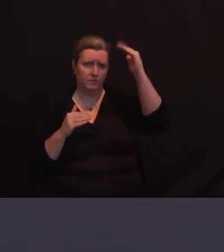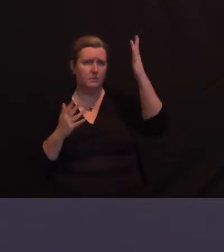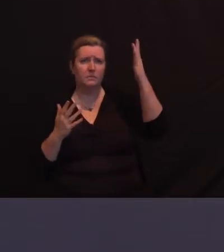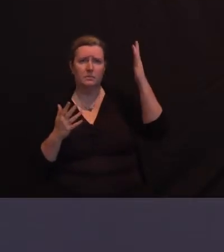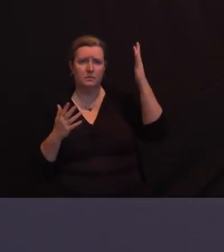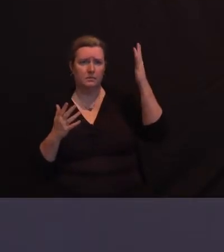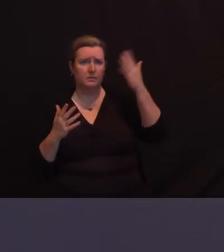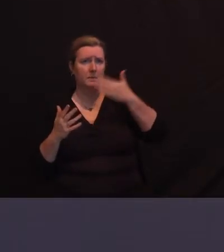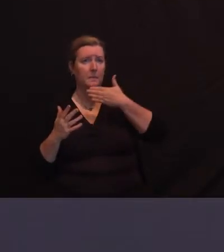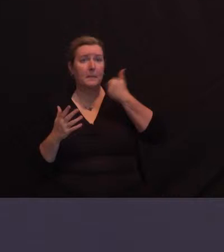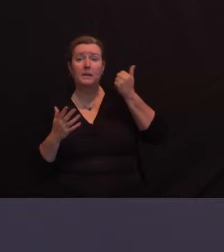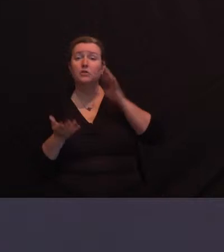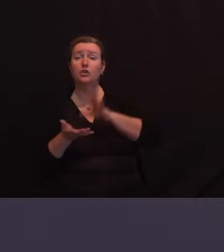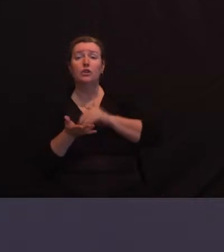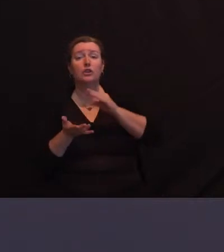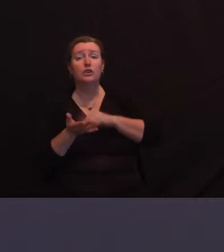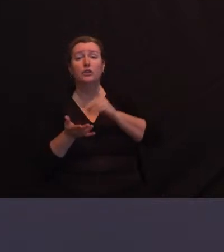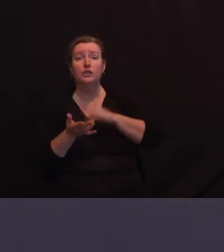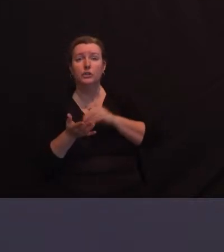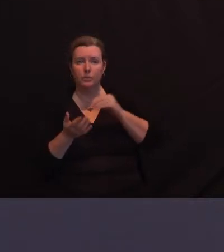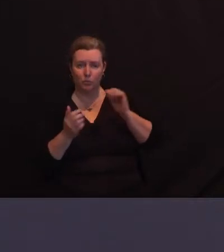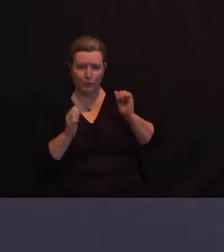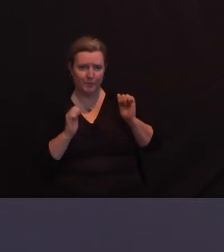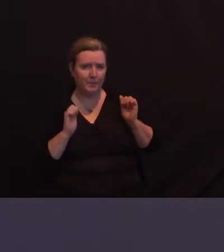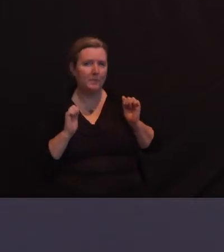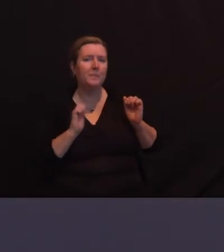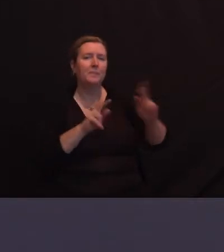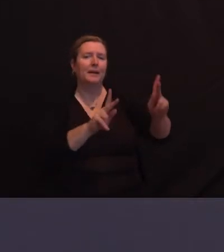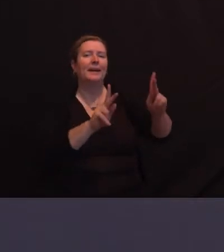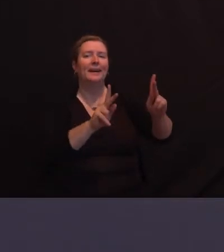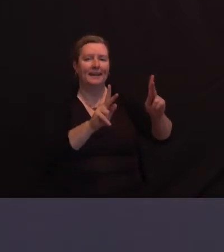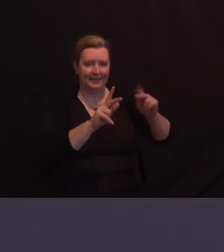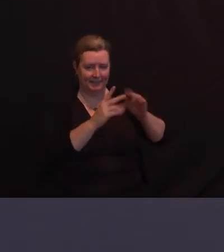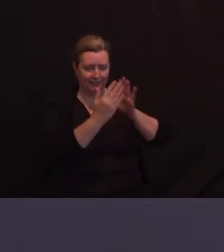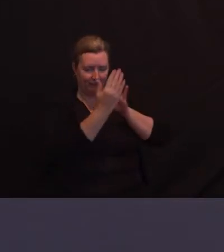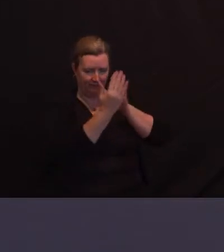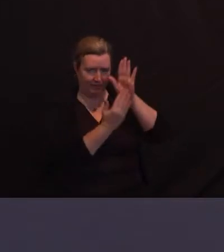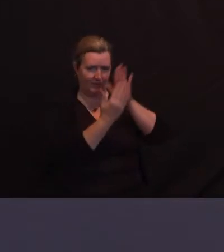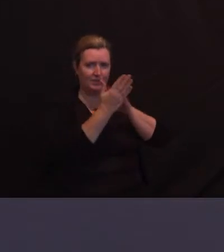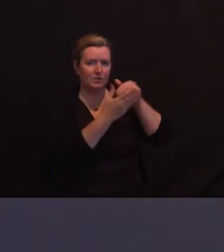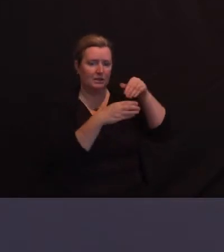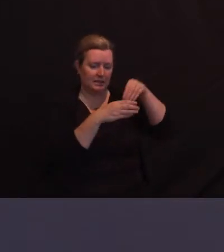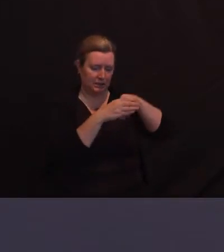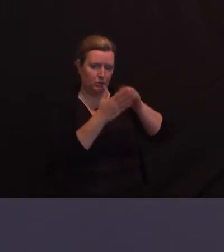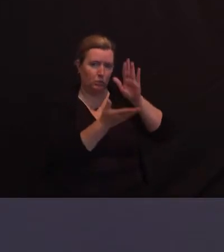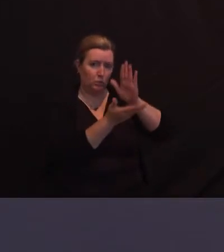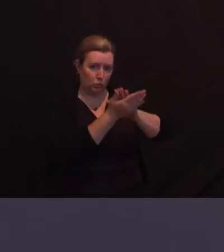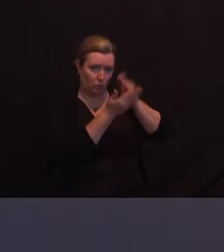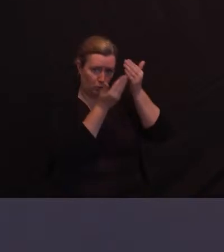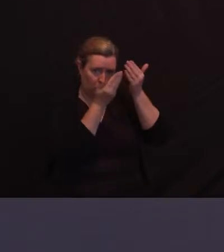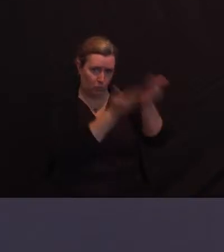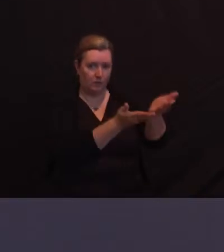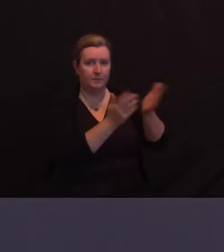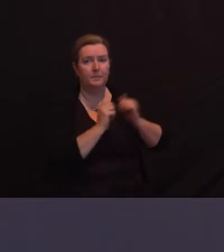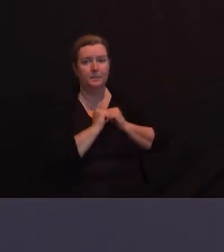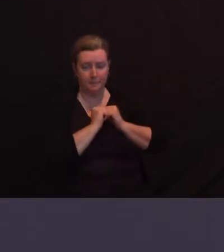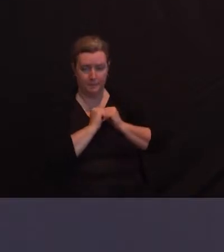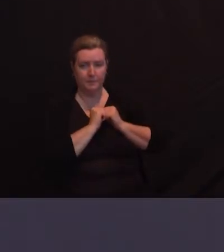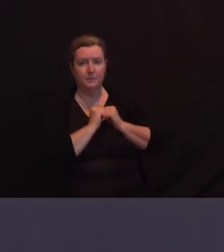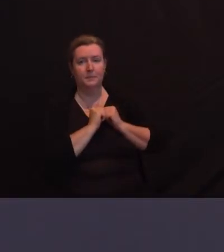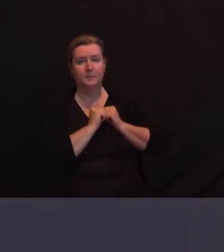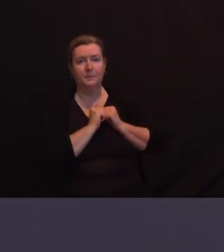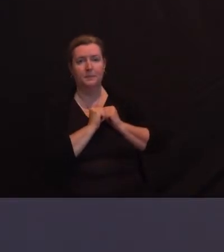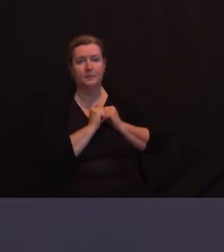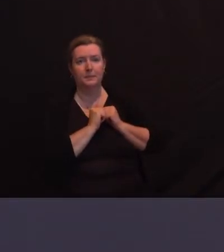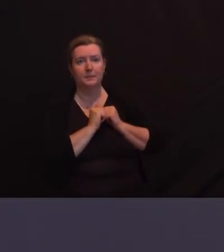matter, imperative for us to get everybody in school. The more operational answer I would give you